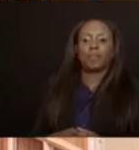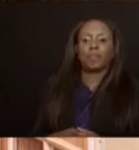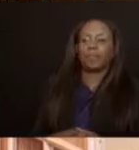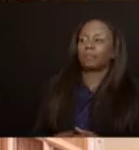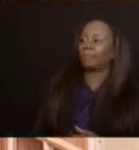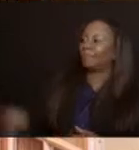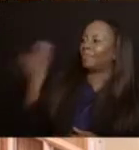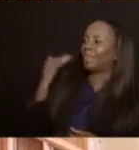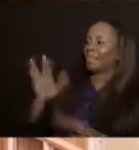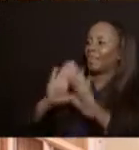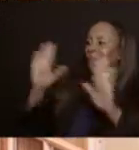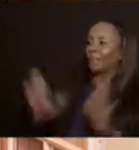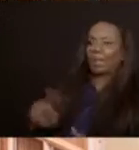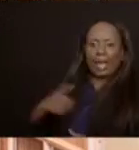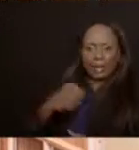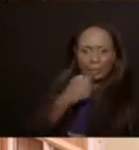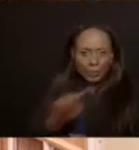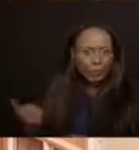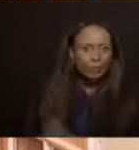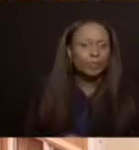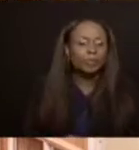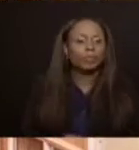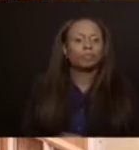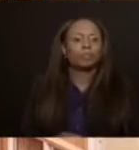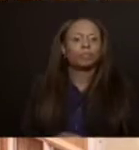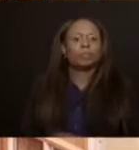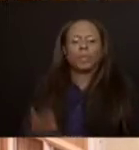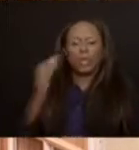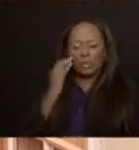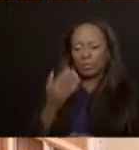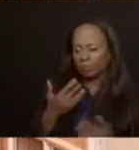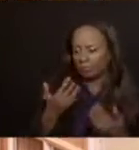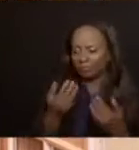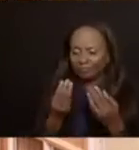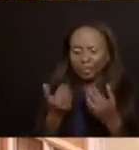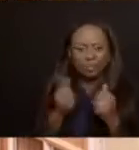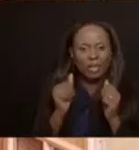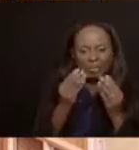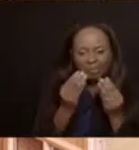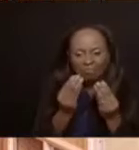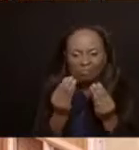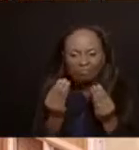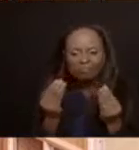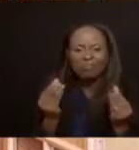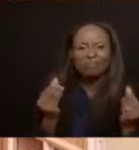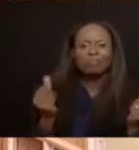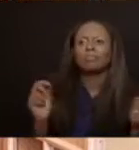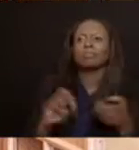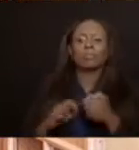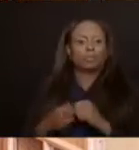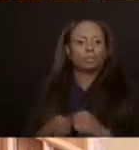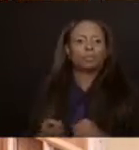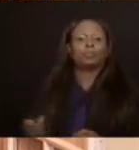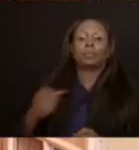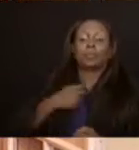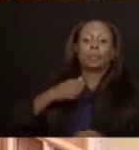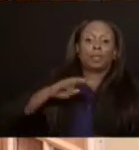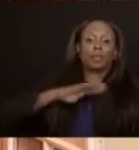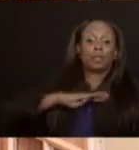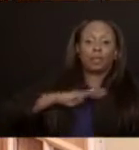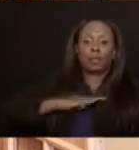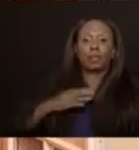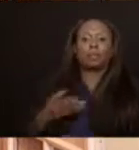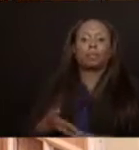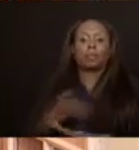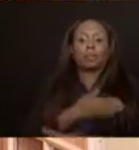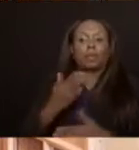new thing, and it is going to take time to get the teething problems out. We're getting there, and I'm satisfied that before the end of this